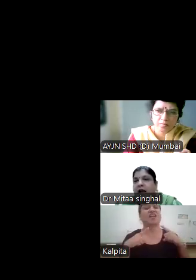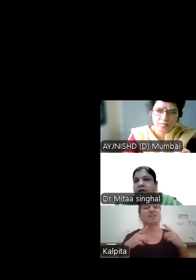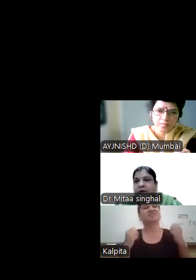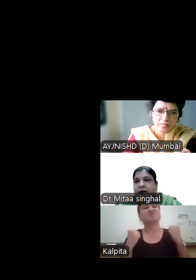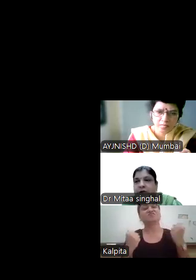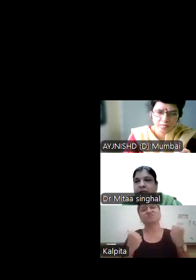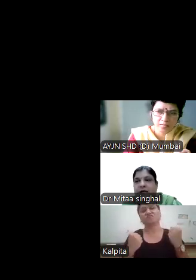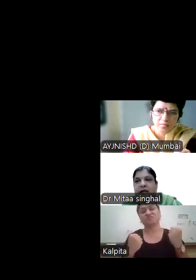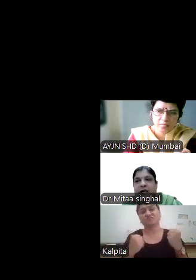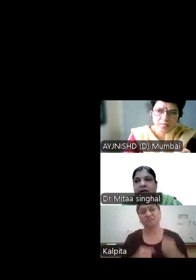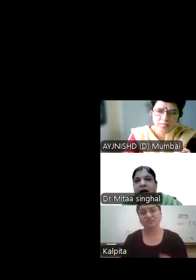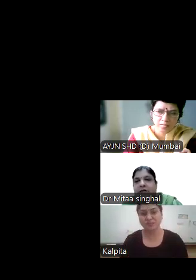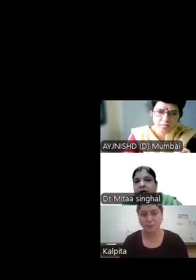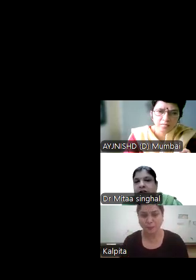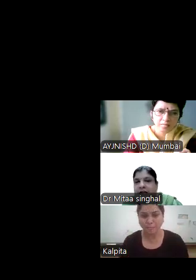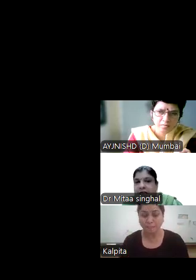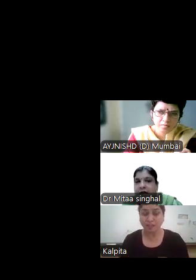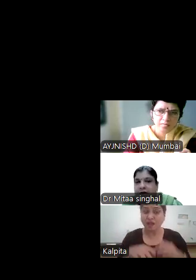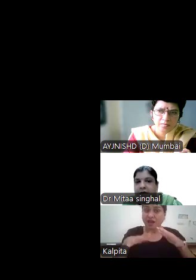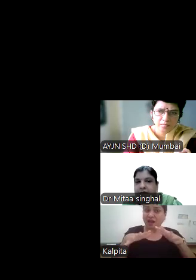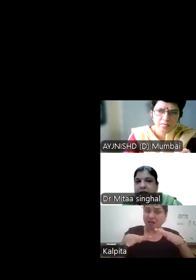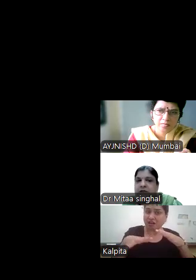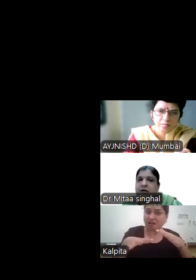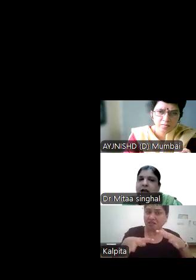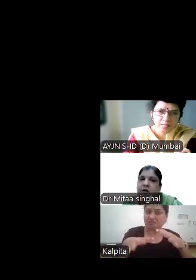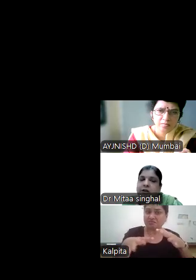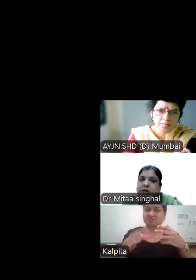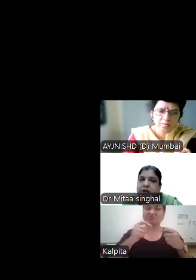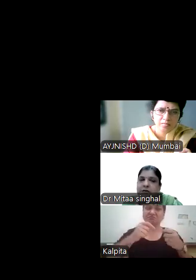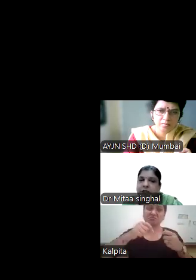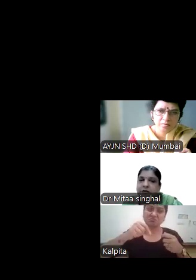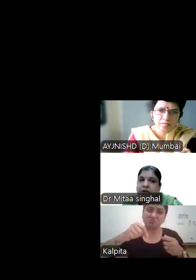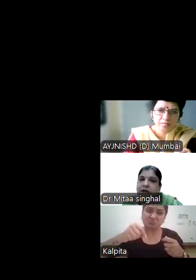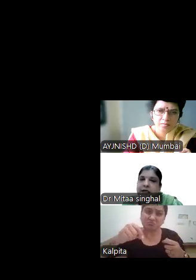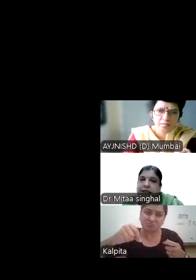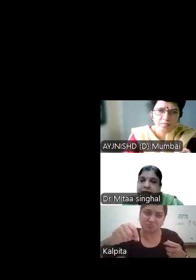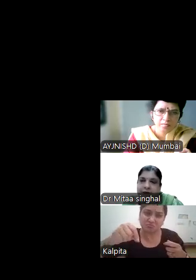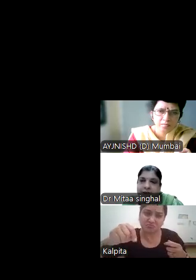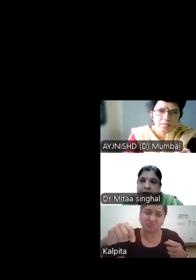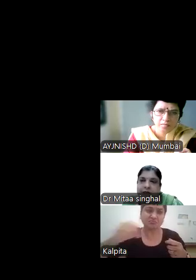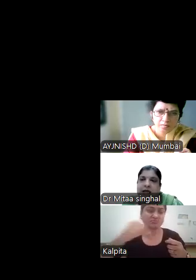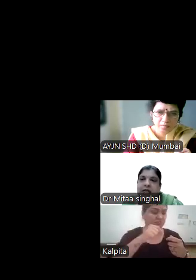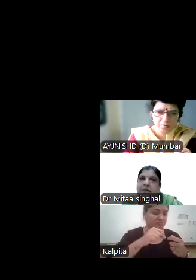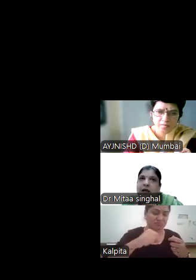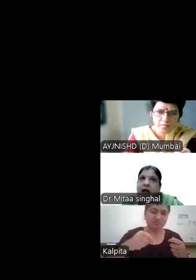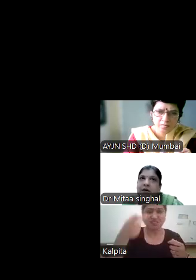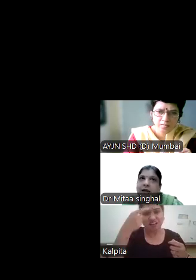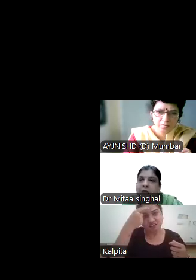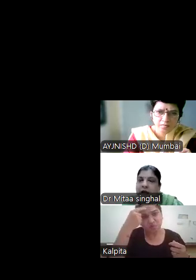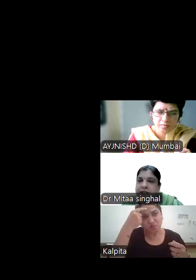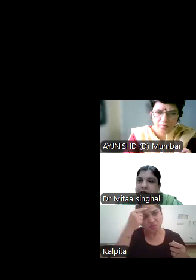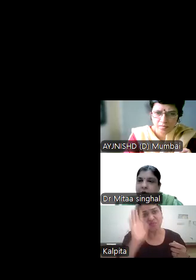to write, his hand will have tremors, he will have a shaky handwriting. So that also interferes with the daily living skills. He may